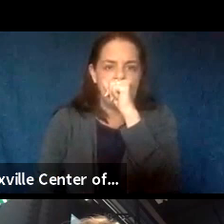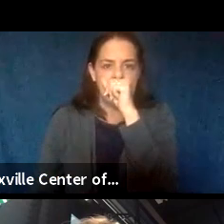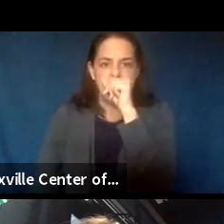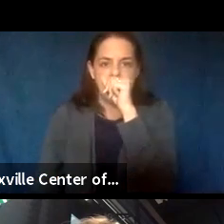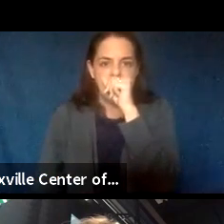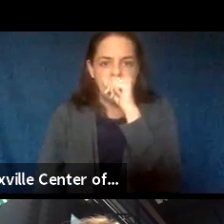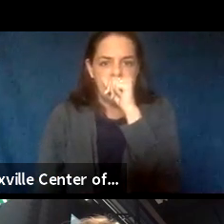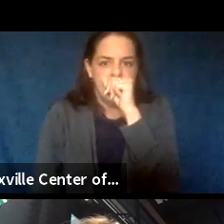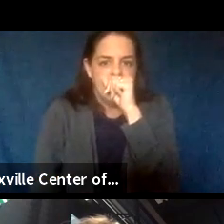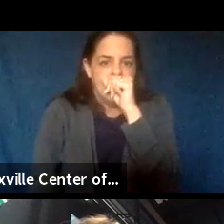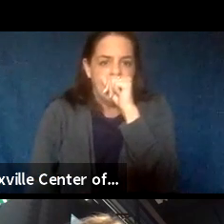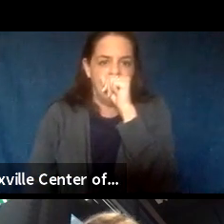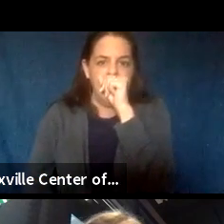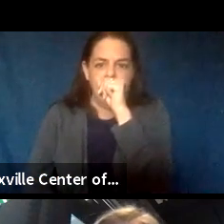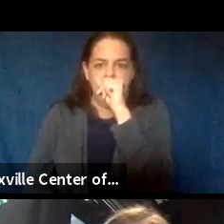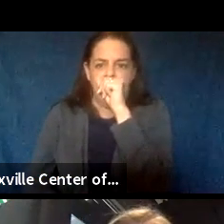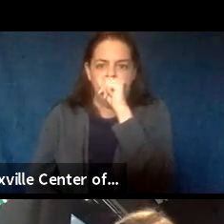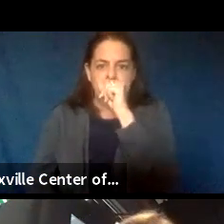Is anybody